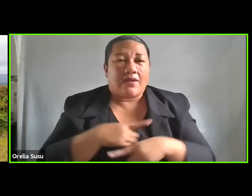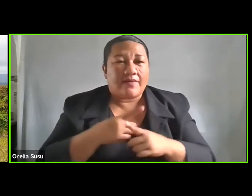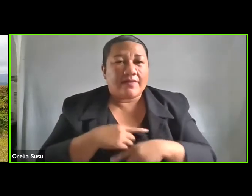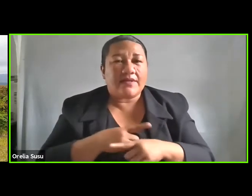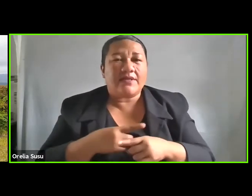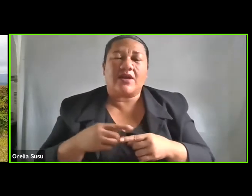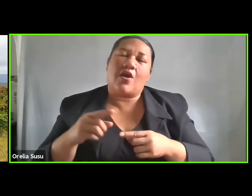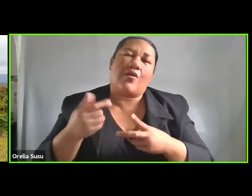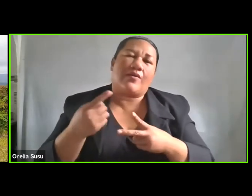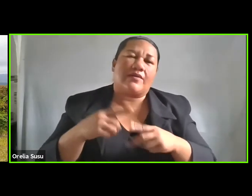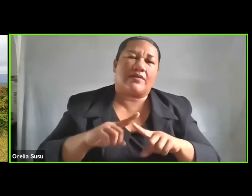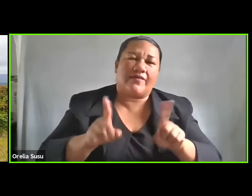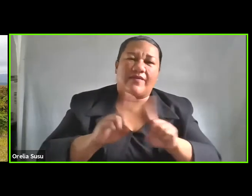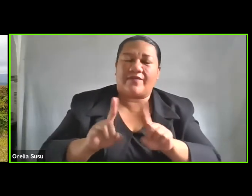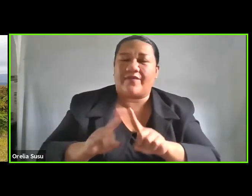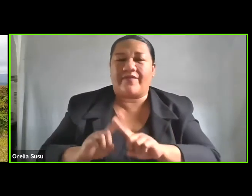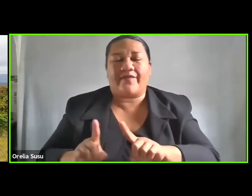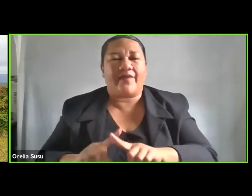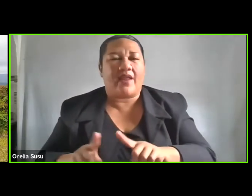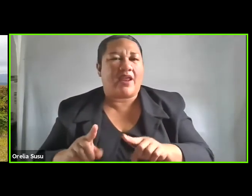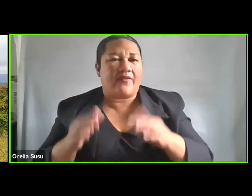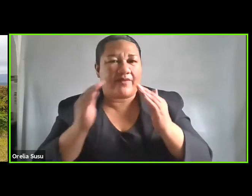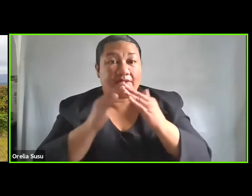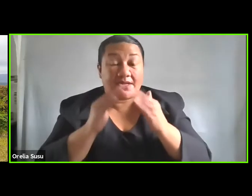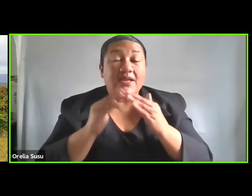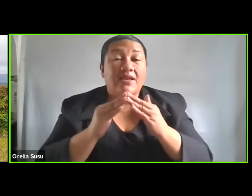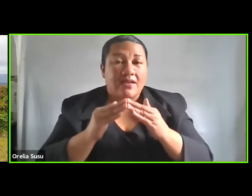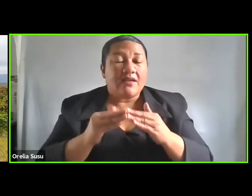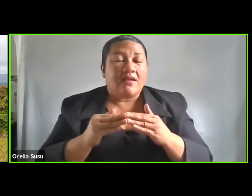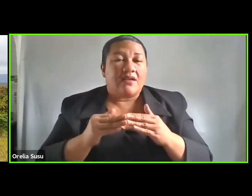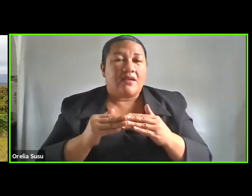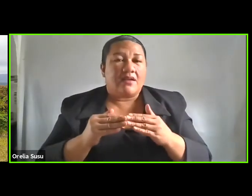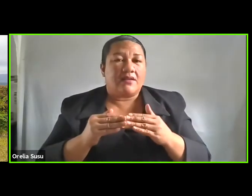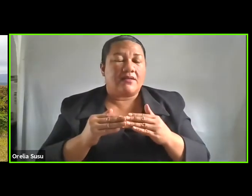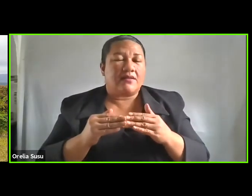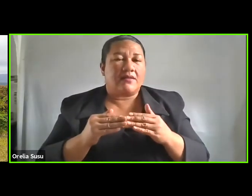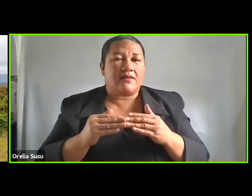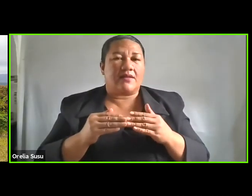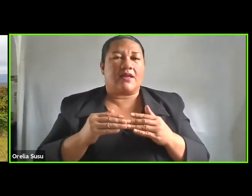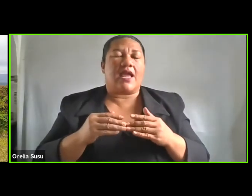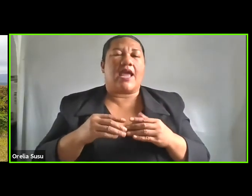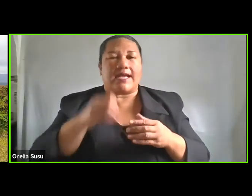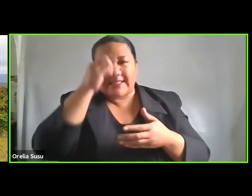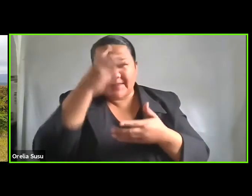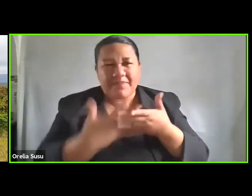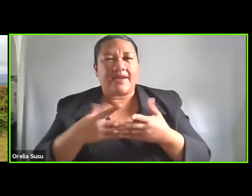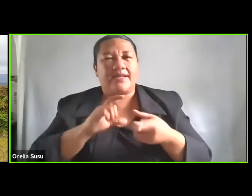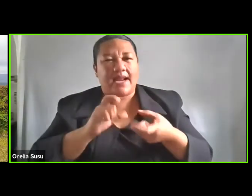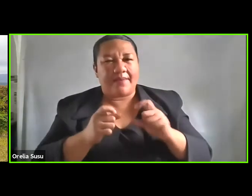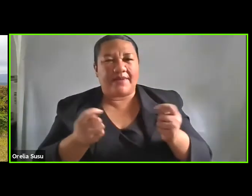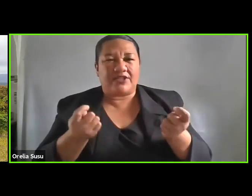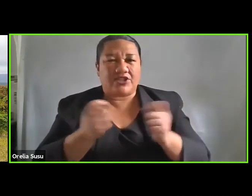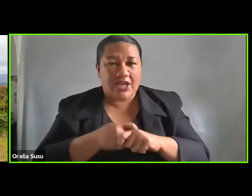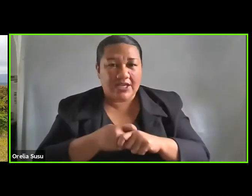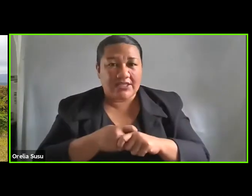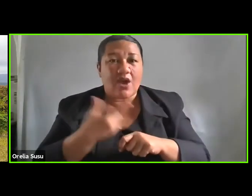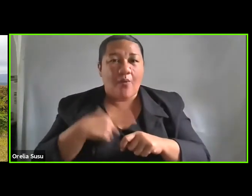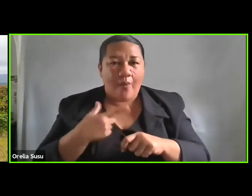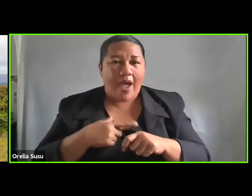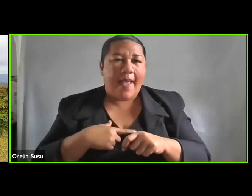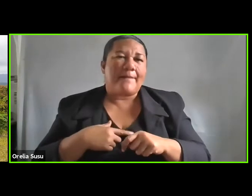living with disabilities and gentle non-confirming people experience climate change differently from men because of gender